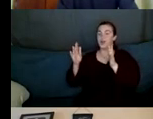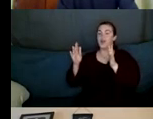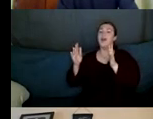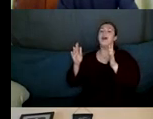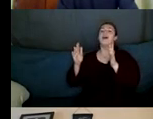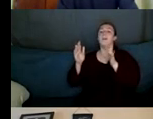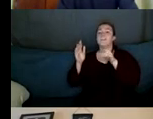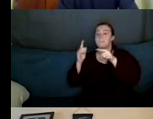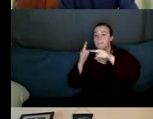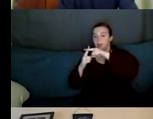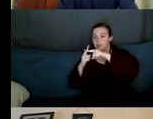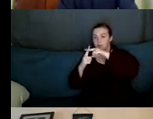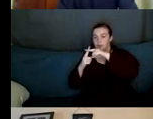get